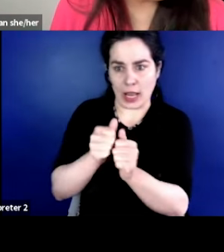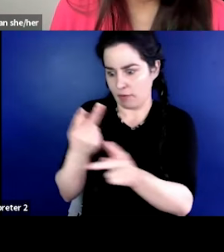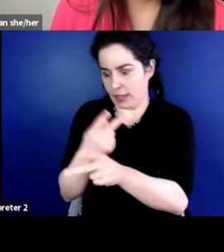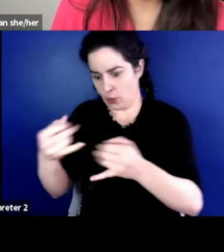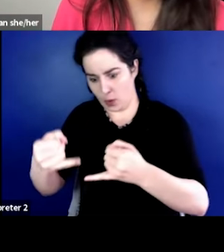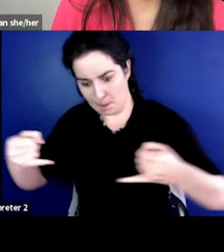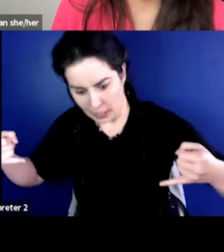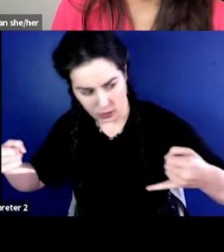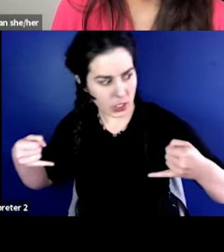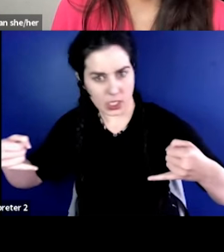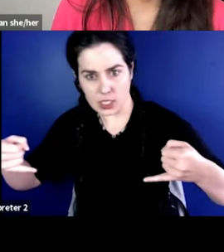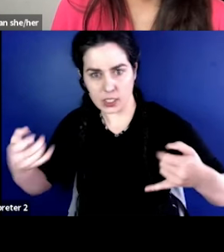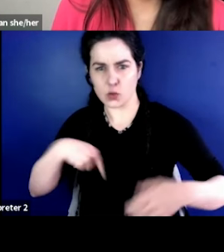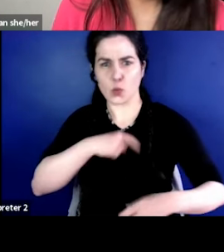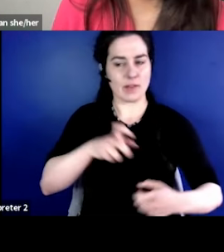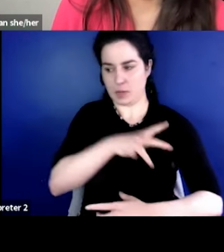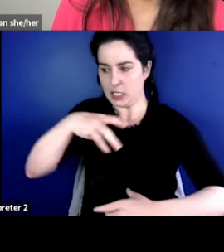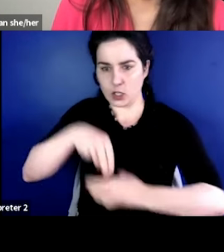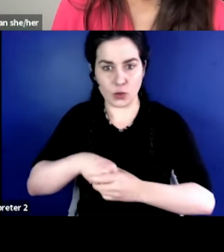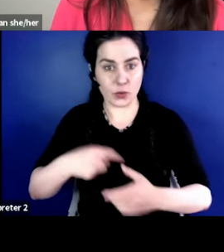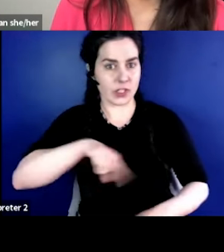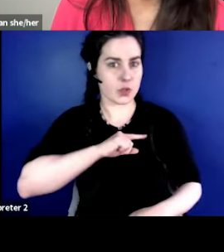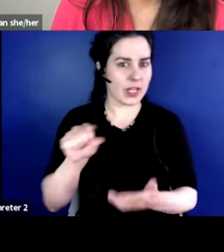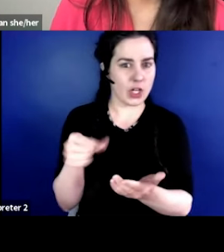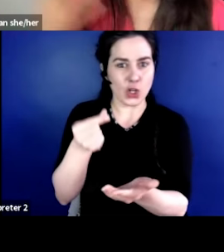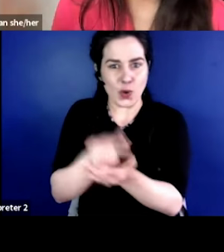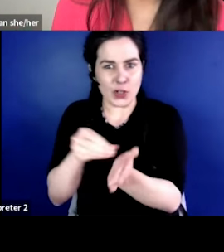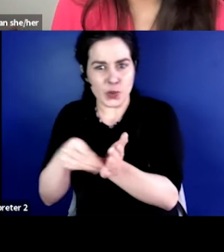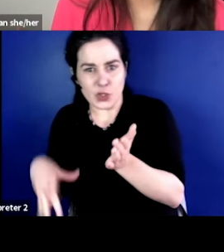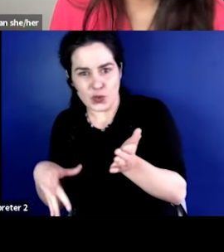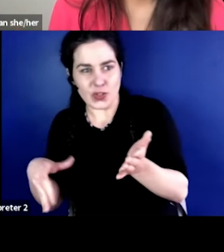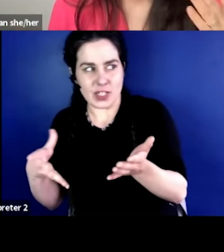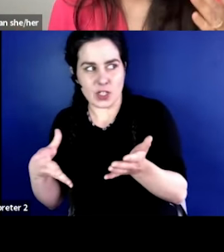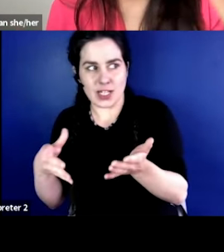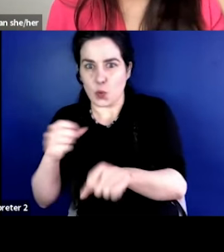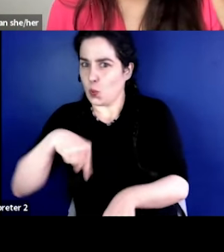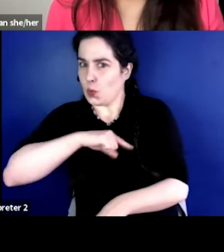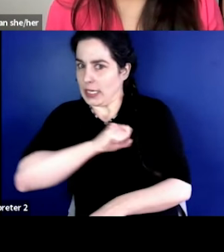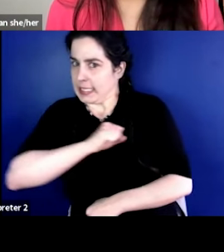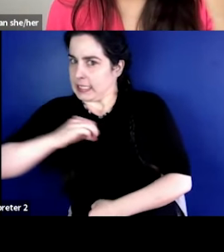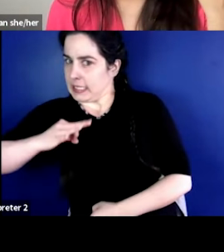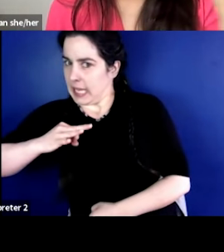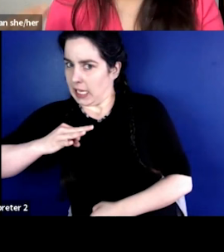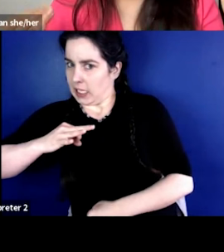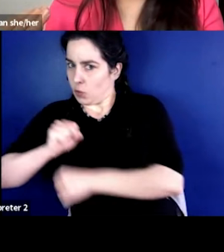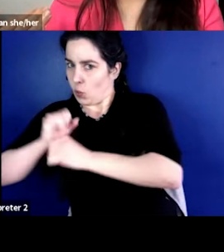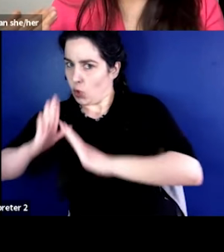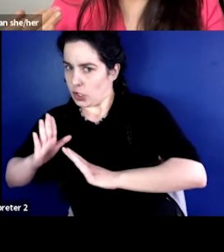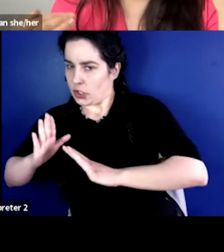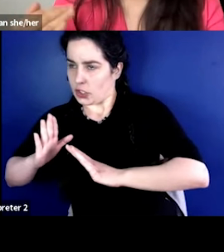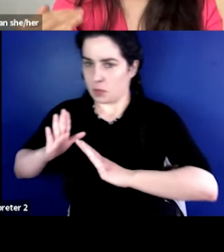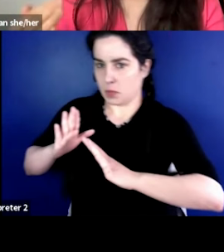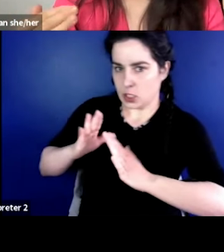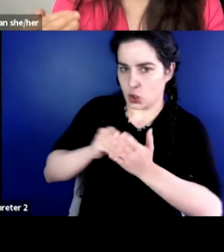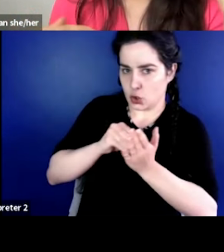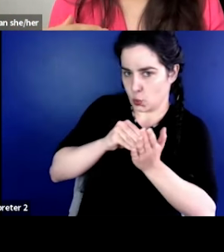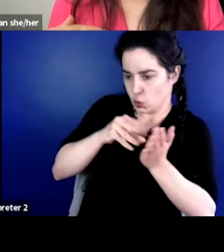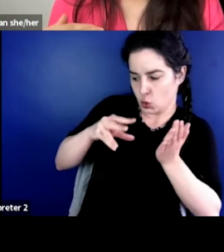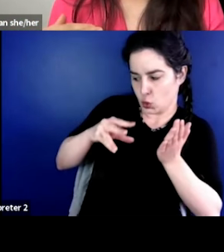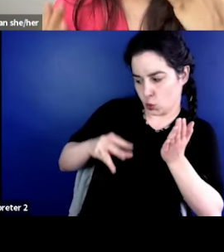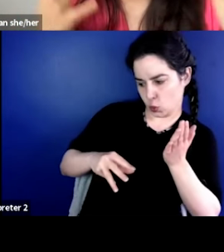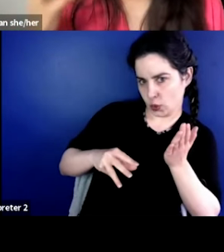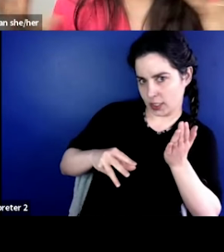like, okay, we got to be included in this. We are in such a precarious place. We are both employees and also people that are facing so much